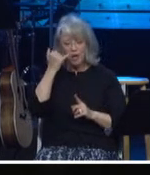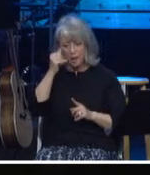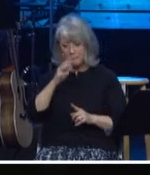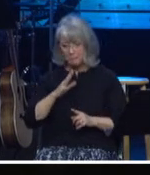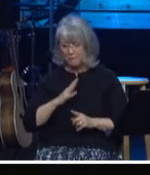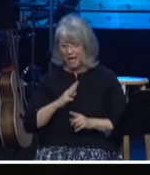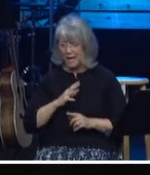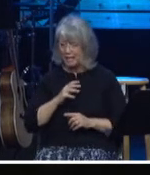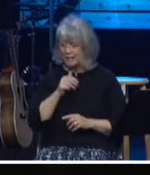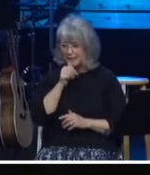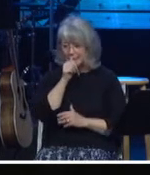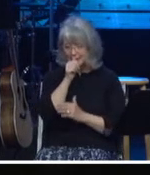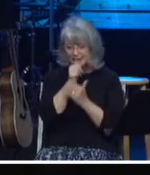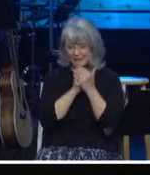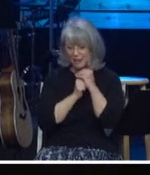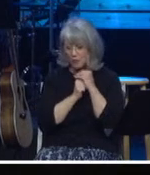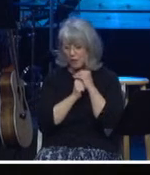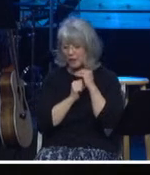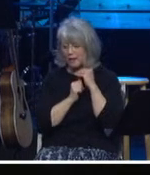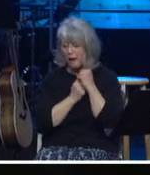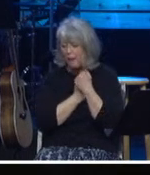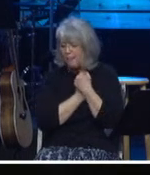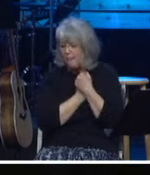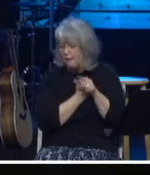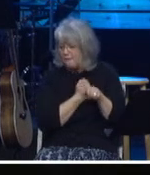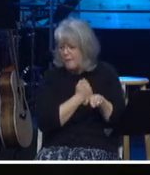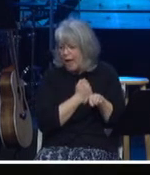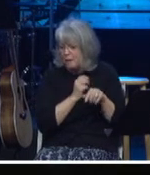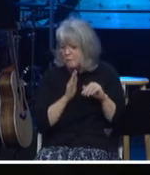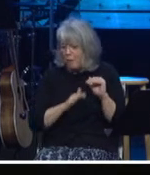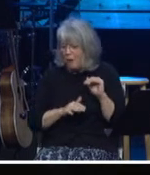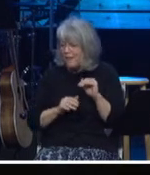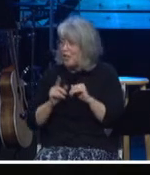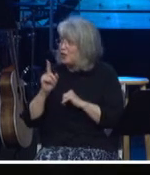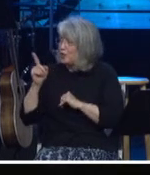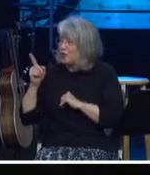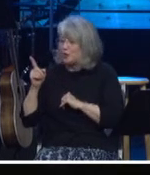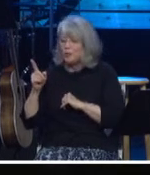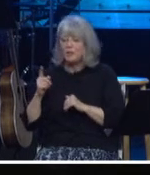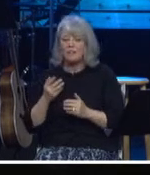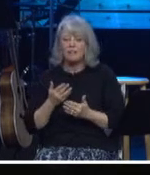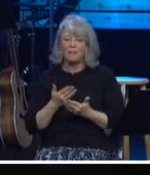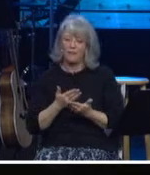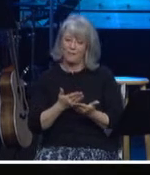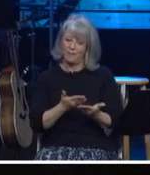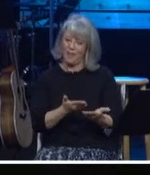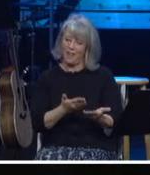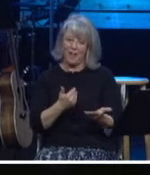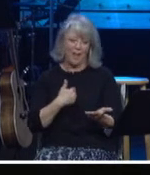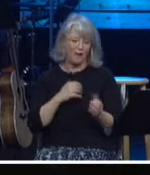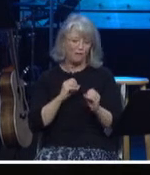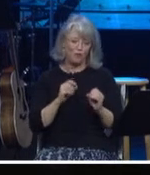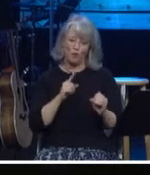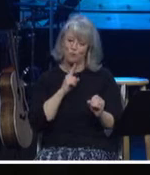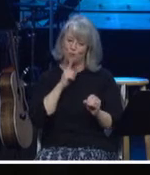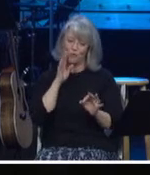is secretly loving more than God, there will be no true faith.